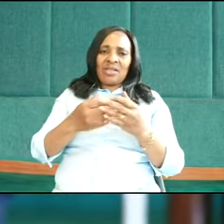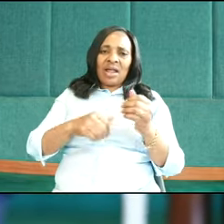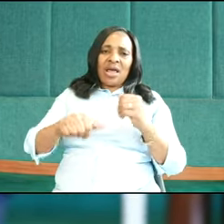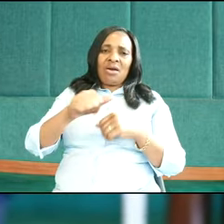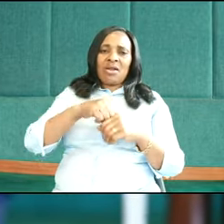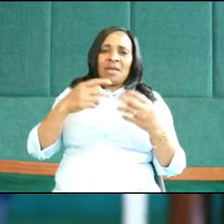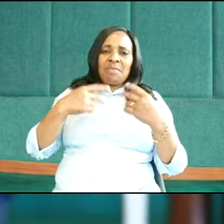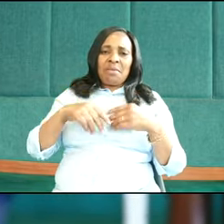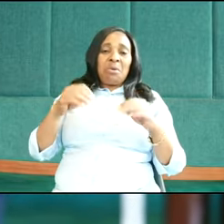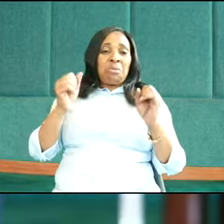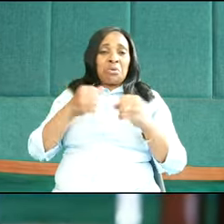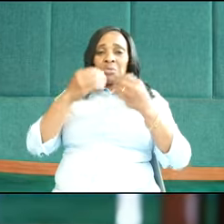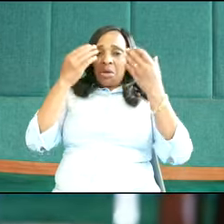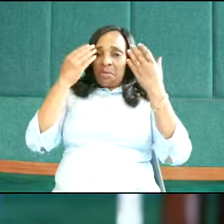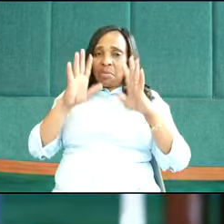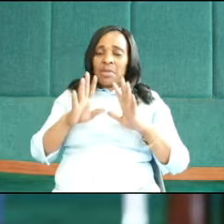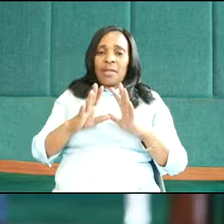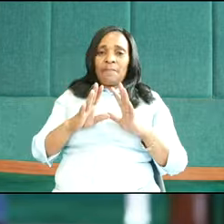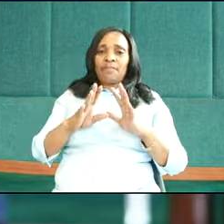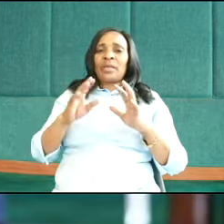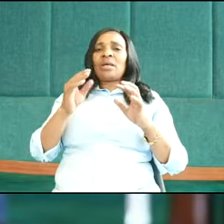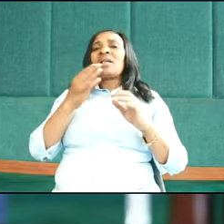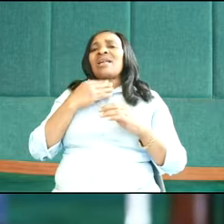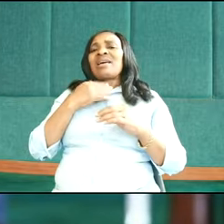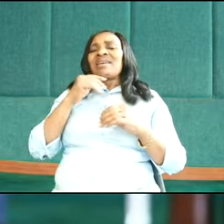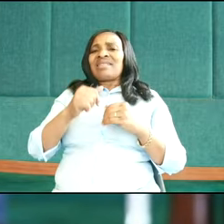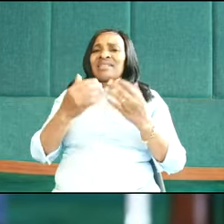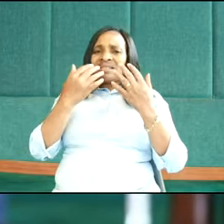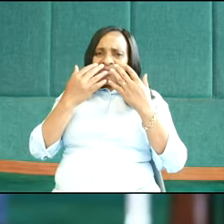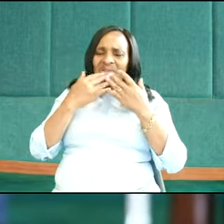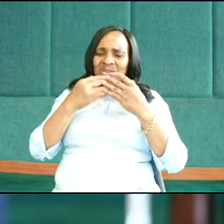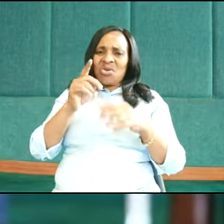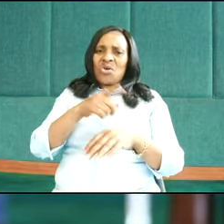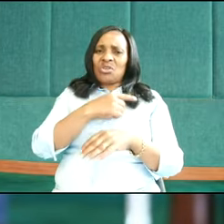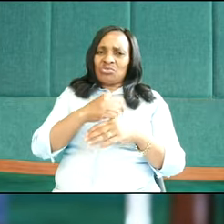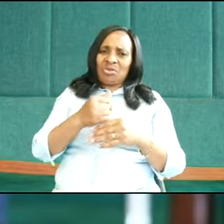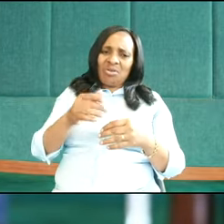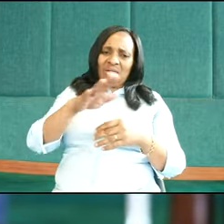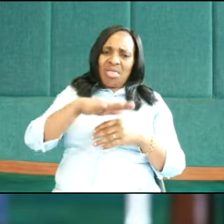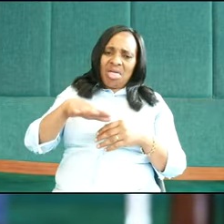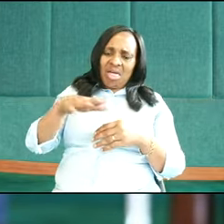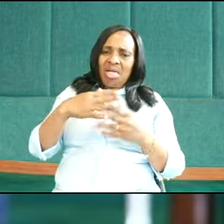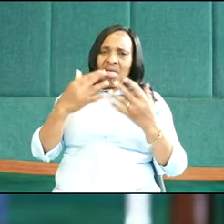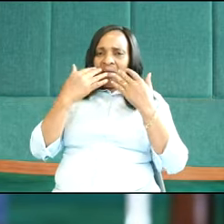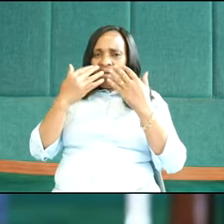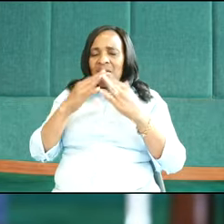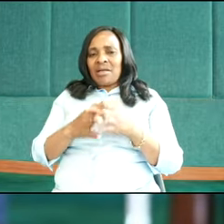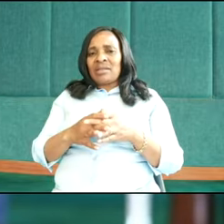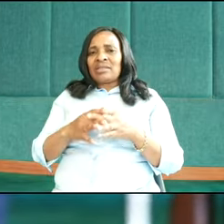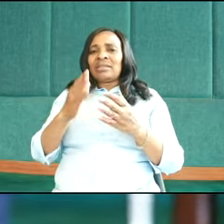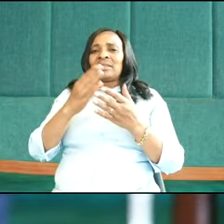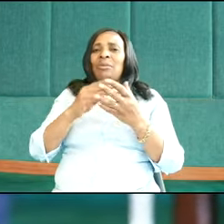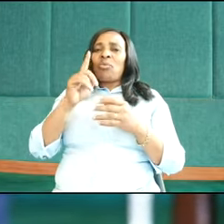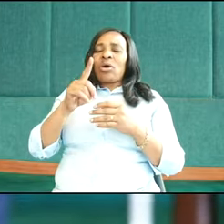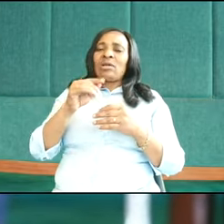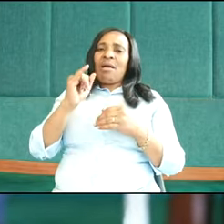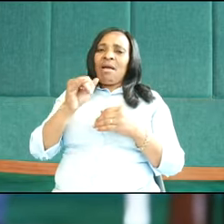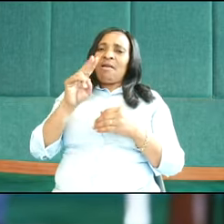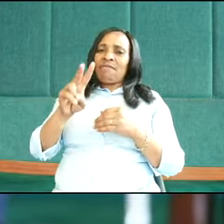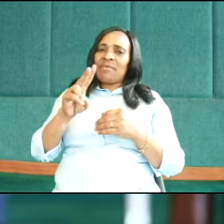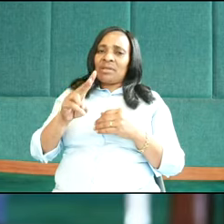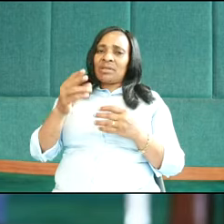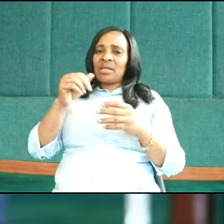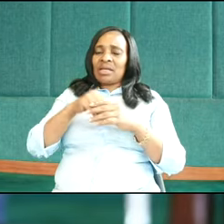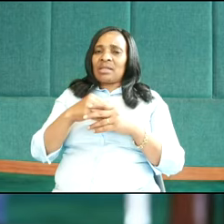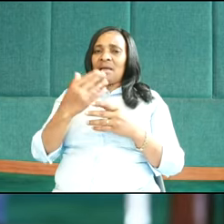by people she did not know. She did not like the smell of hospital air. Someone put an IV drop into her